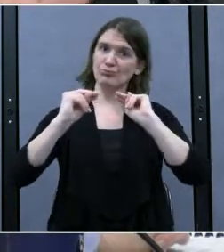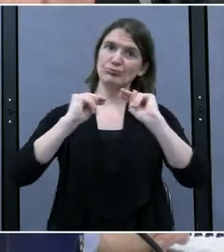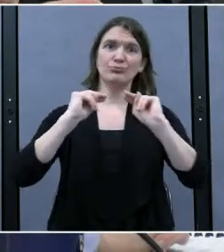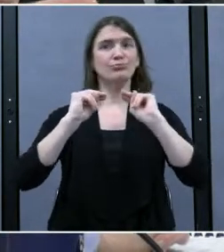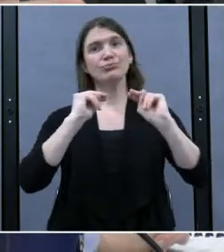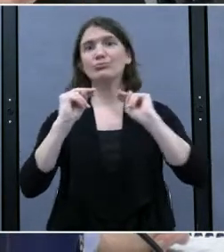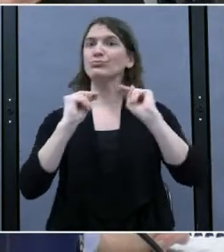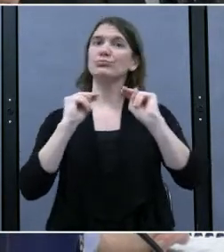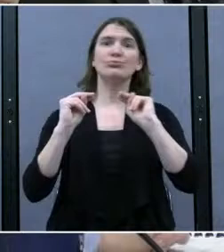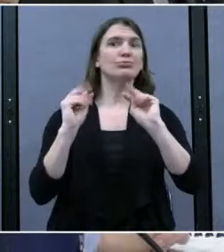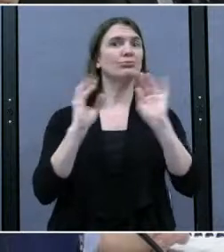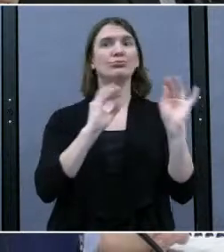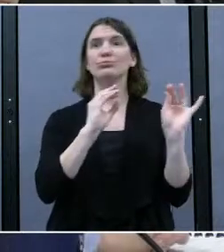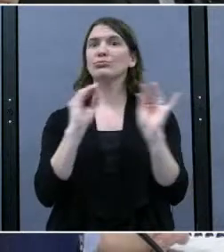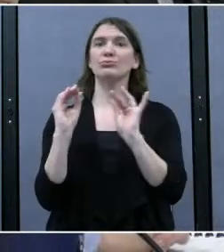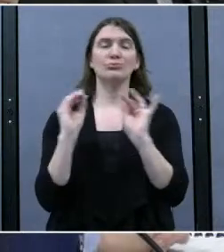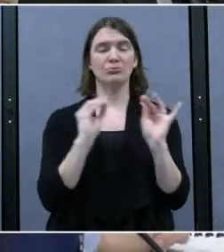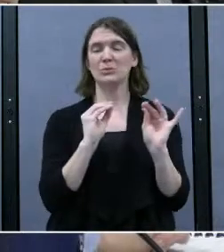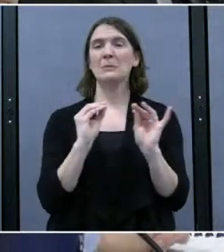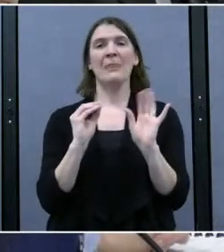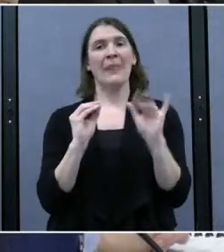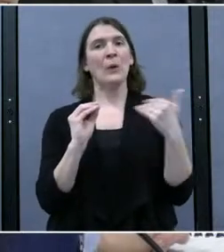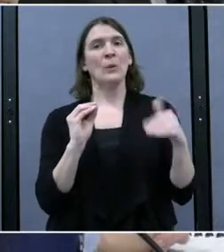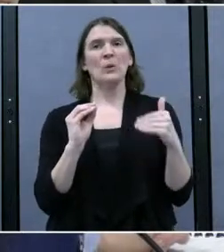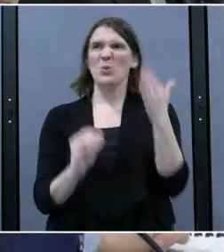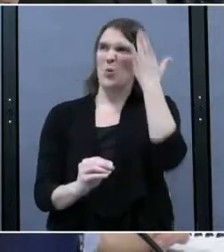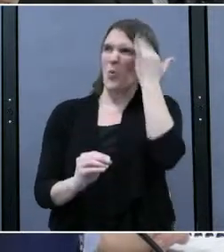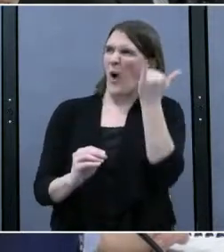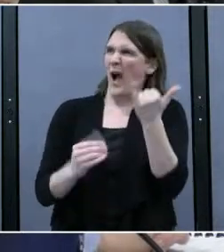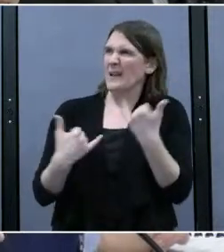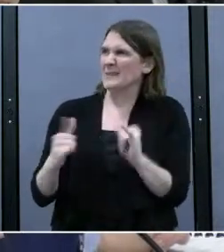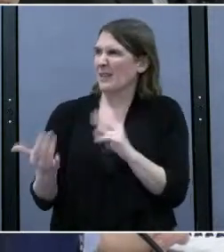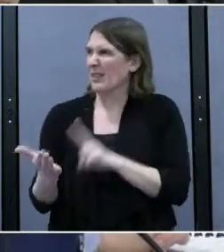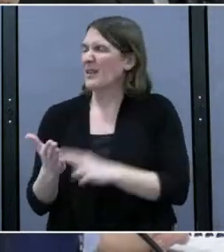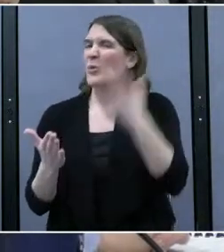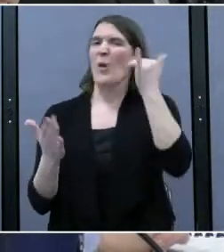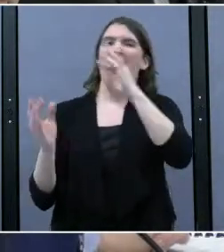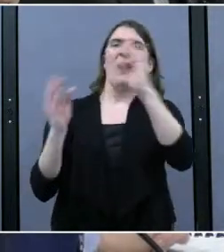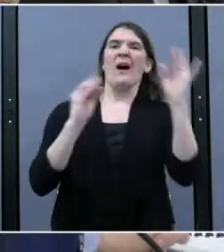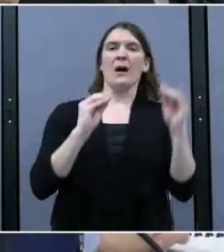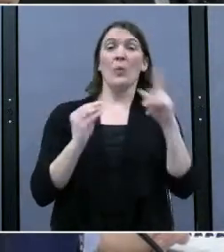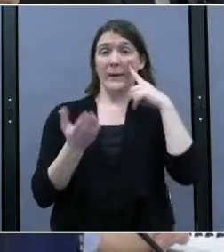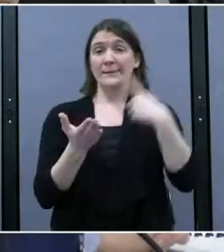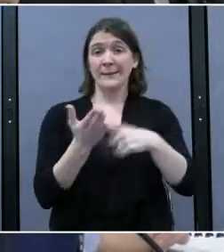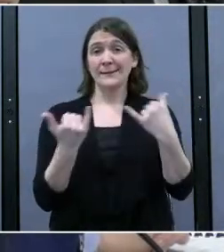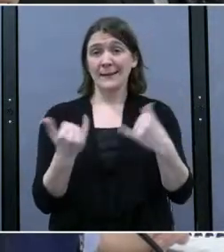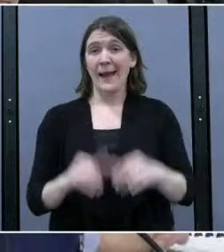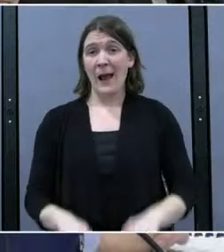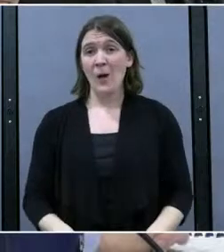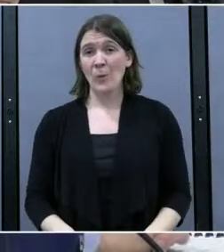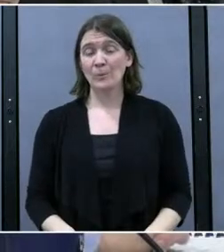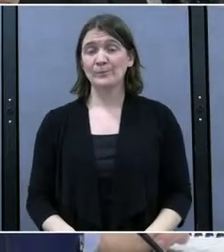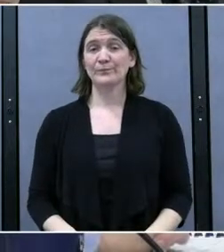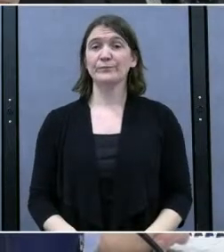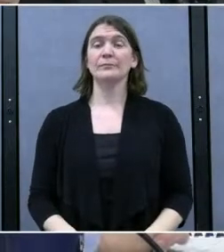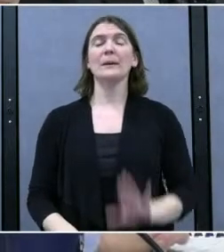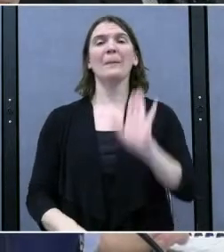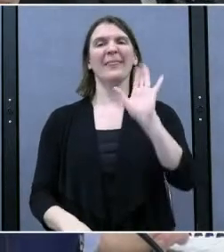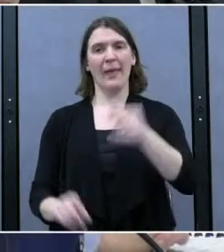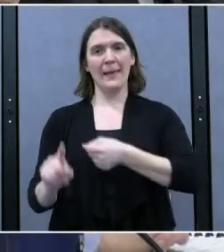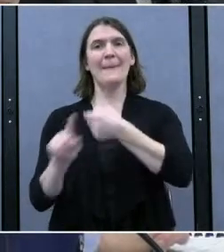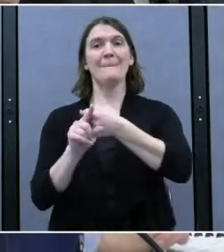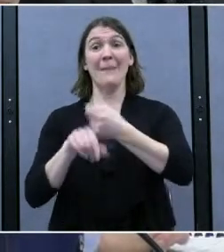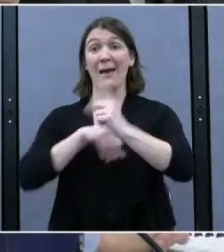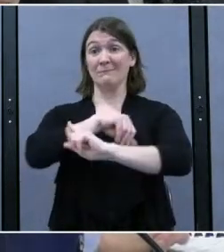that's kind of maybe where we can speak to some of the whys with the solid waste. But the